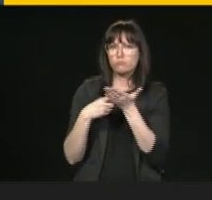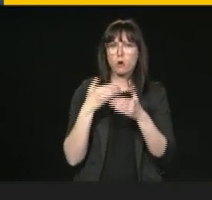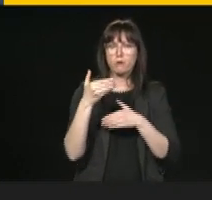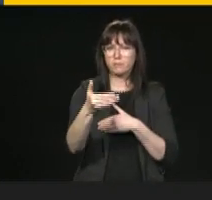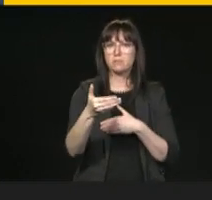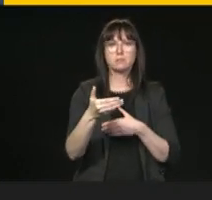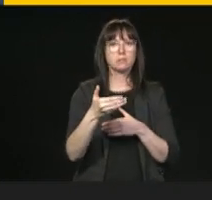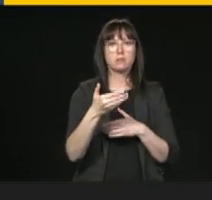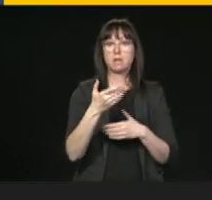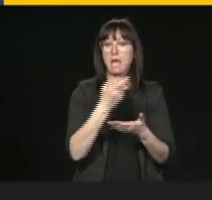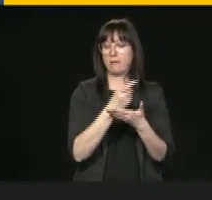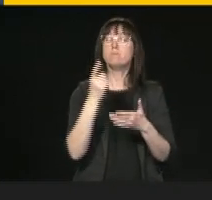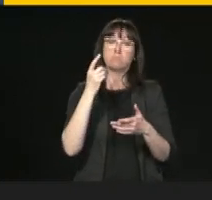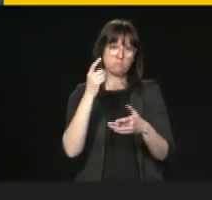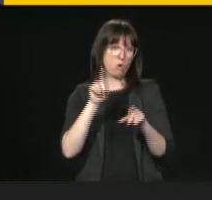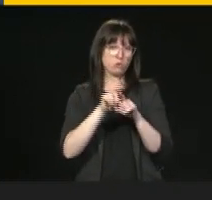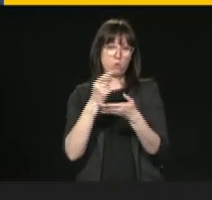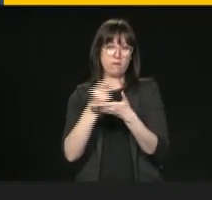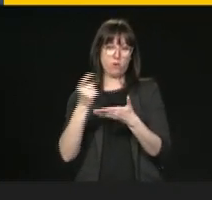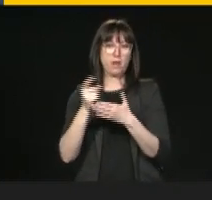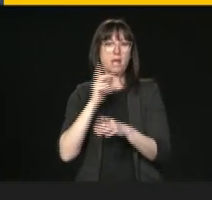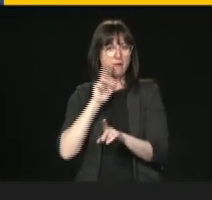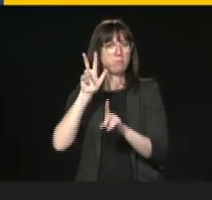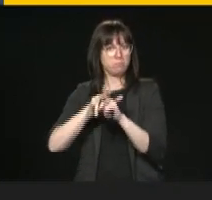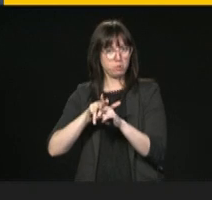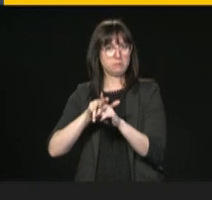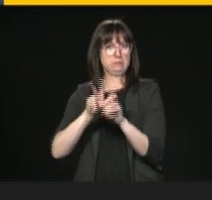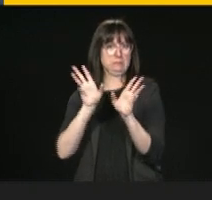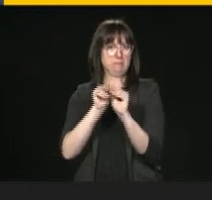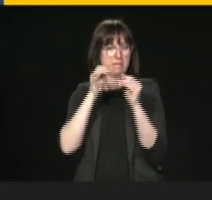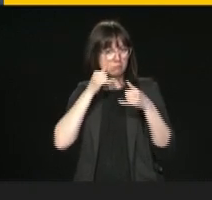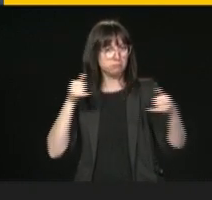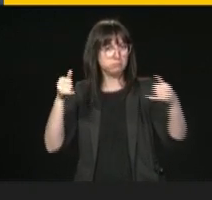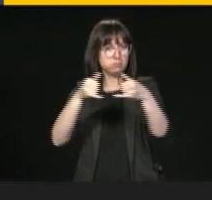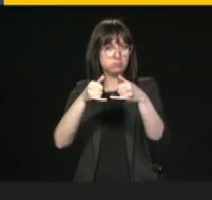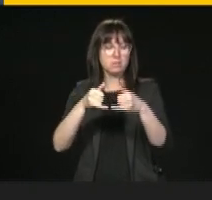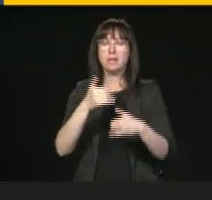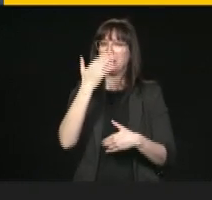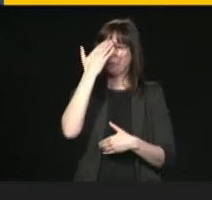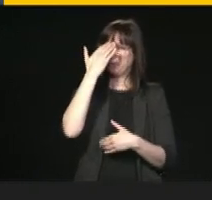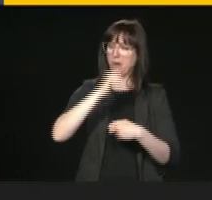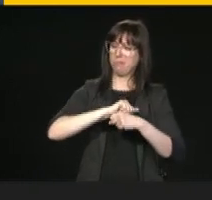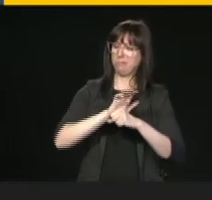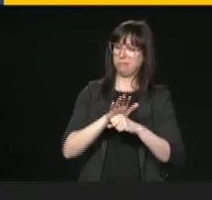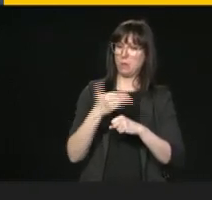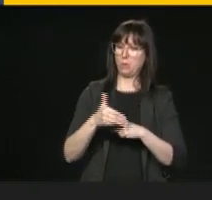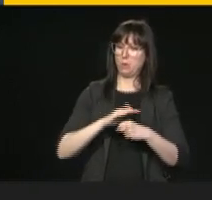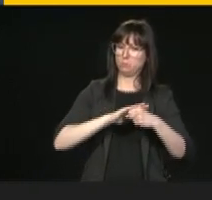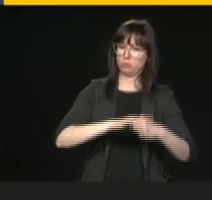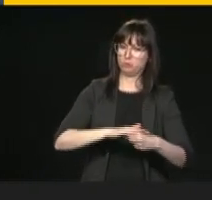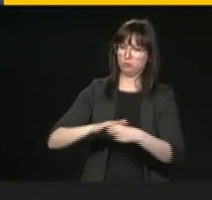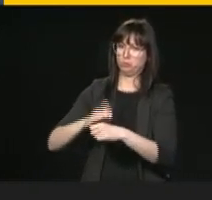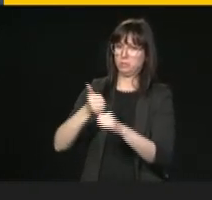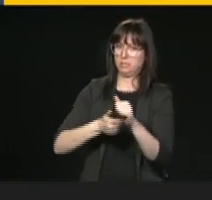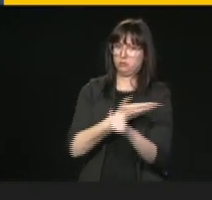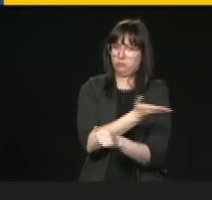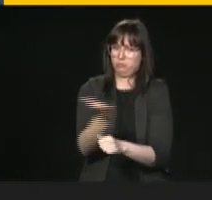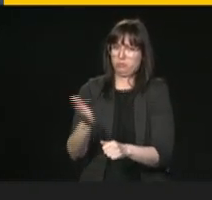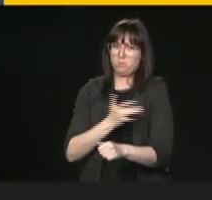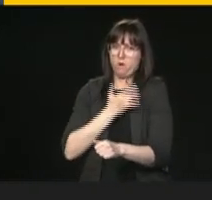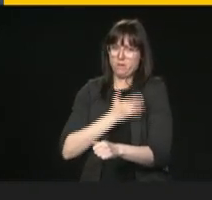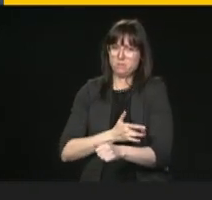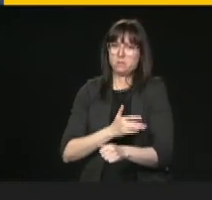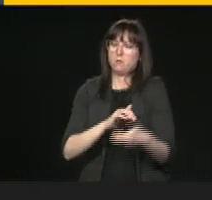that this challenge is placing pressures on provinces. We know that we need to work together around the health challenges first and